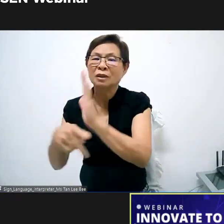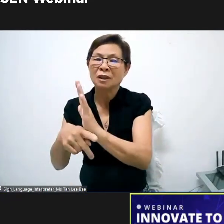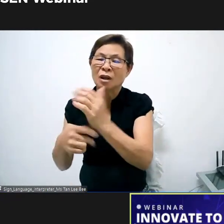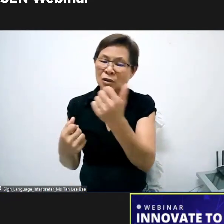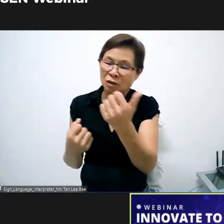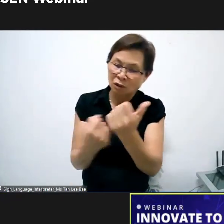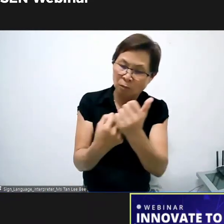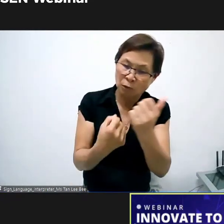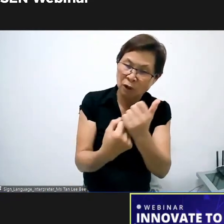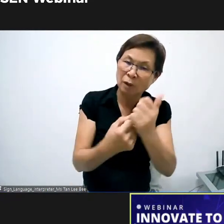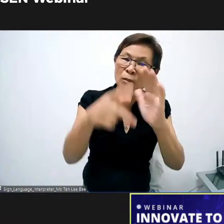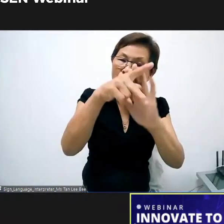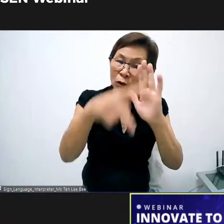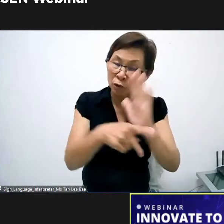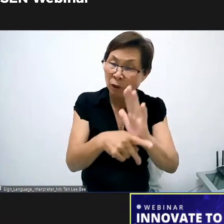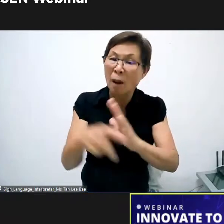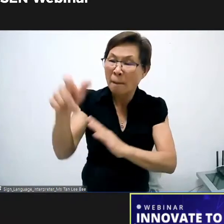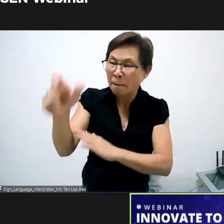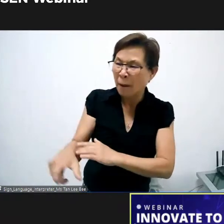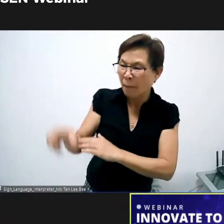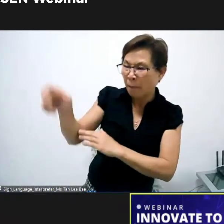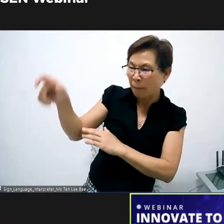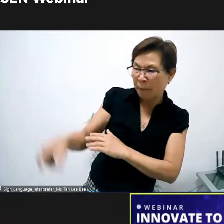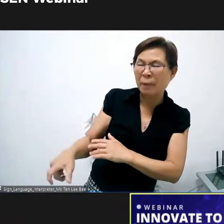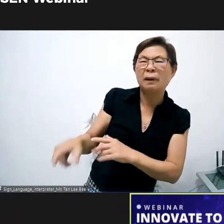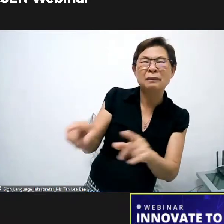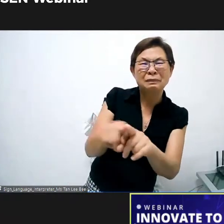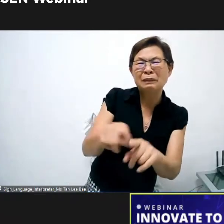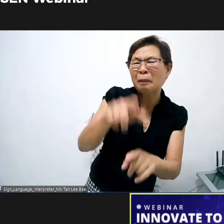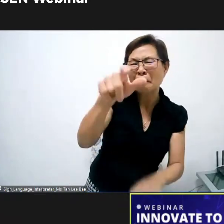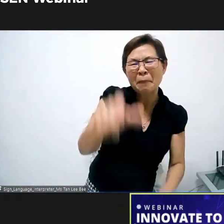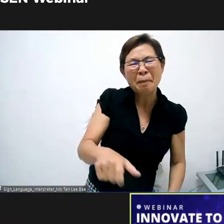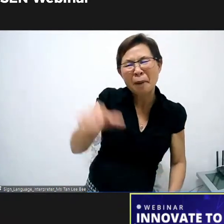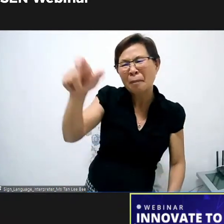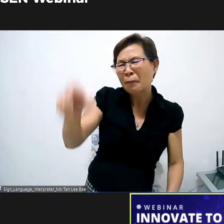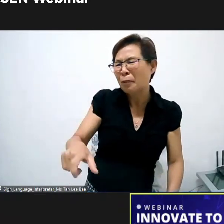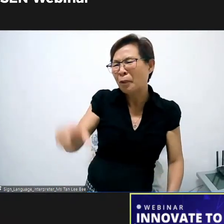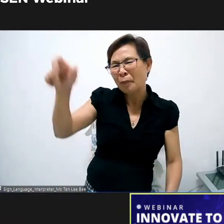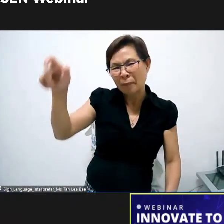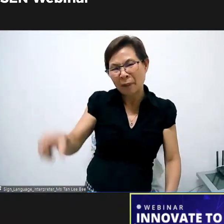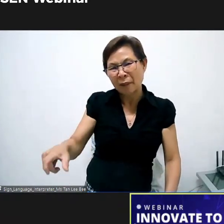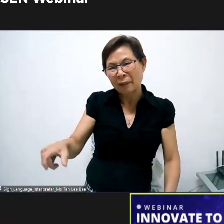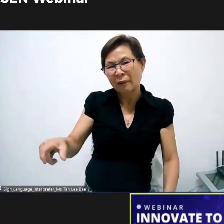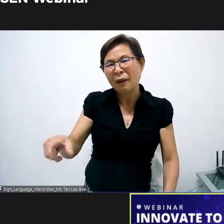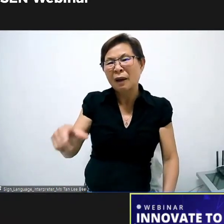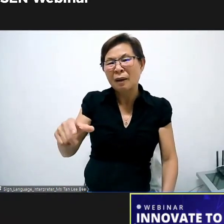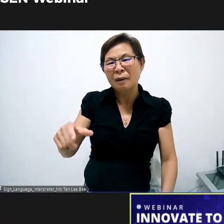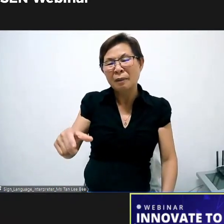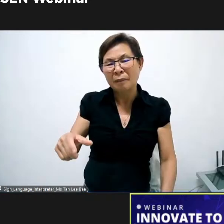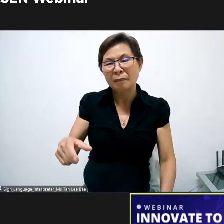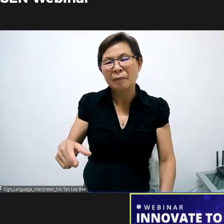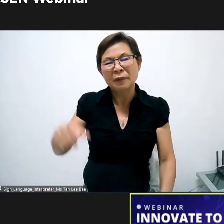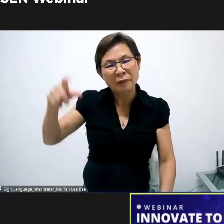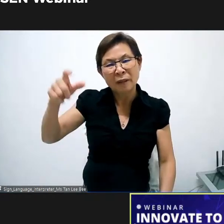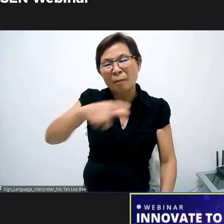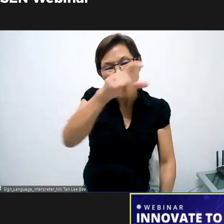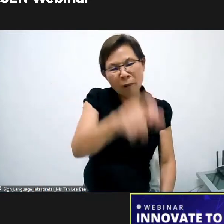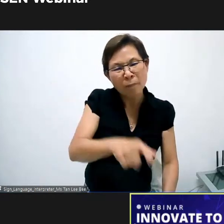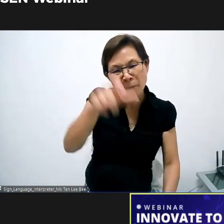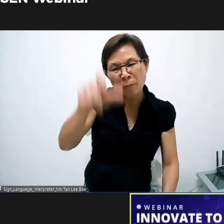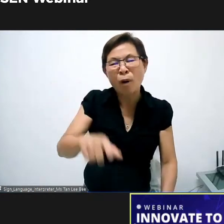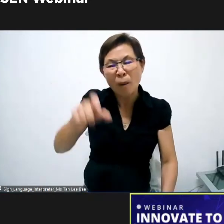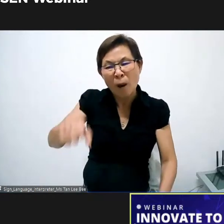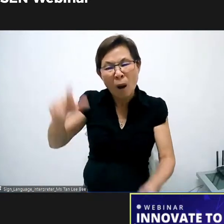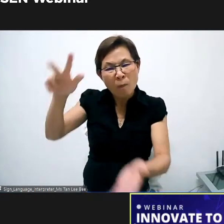supporting policies. People are still people. Okay, human beings are still human beings. They need to be